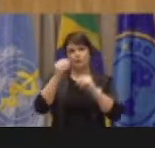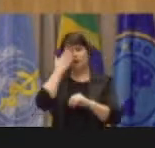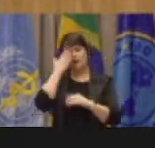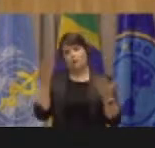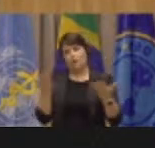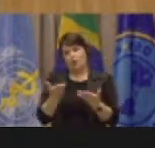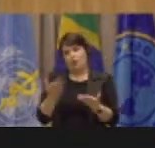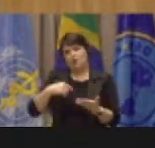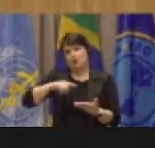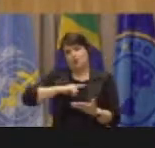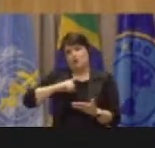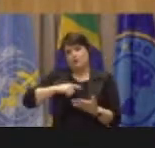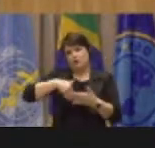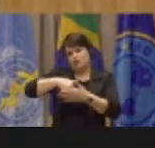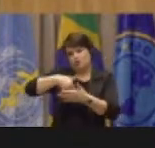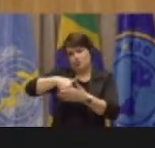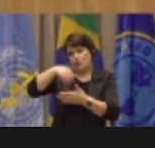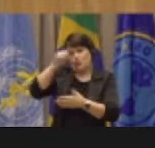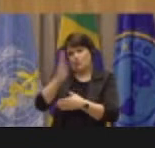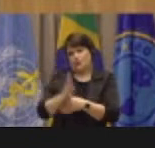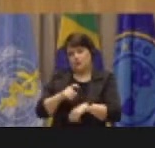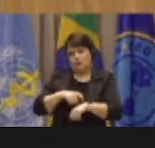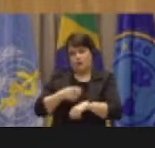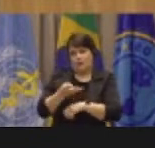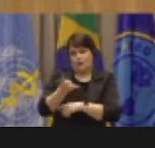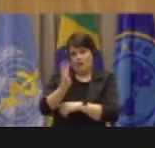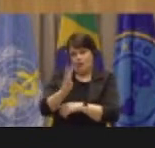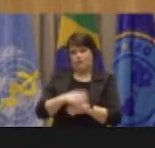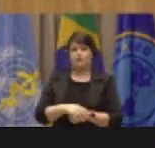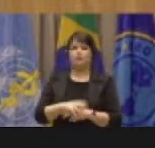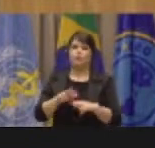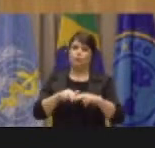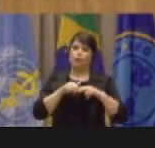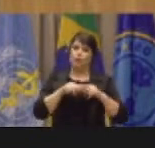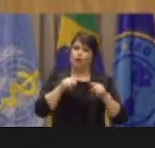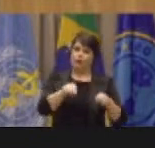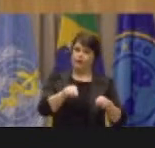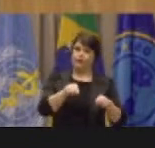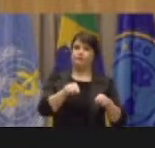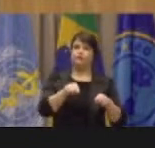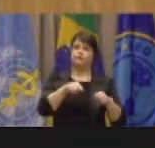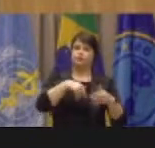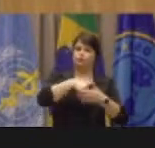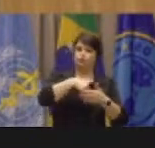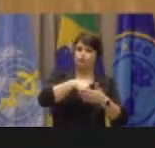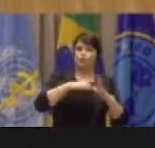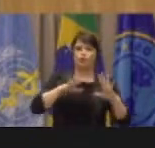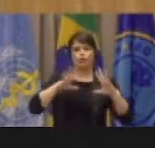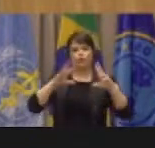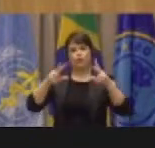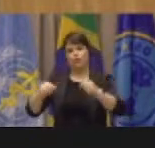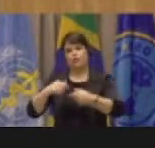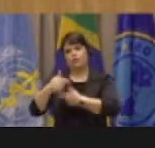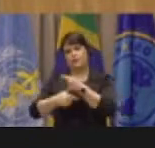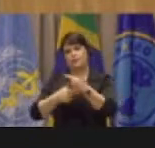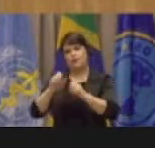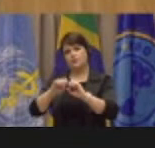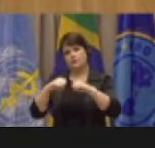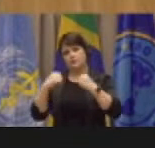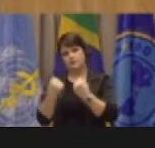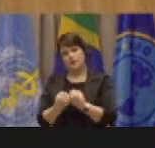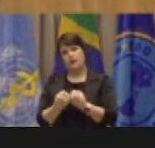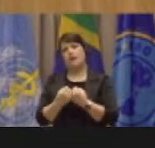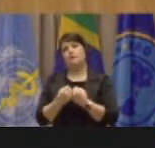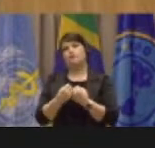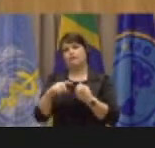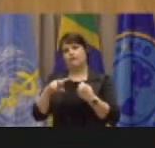know, today we have a Brazil match at 4, and because of this match,